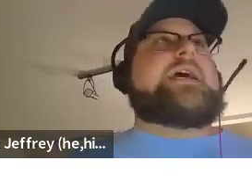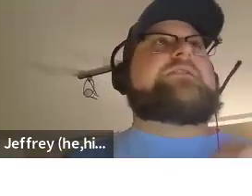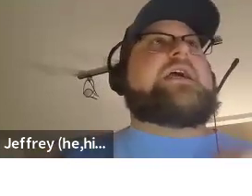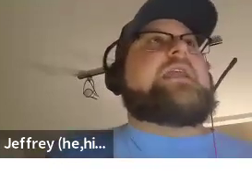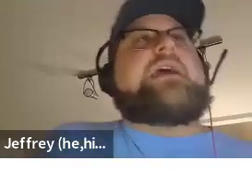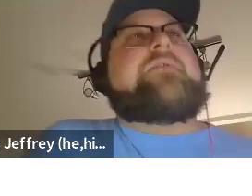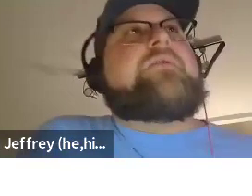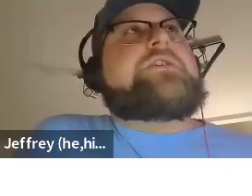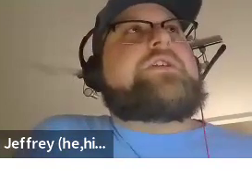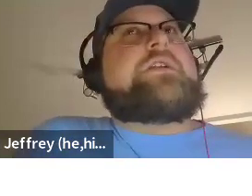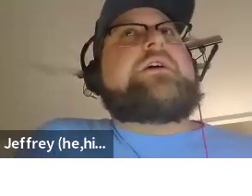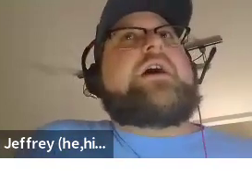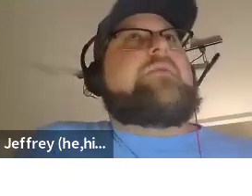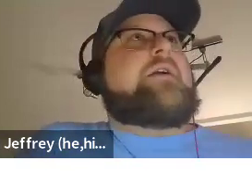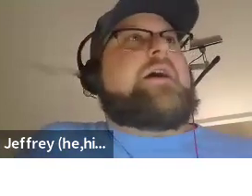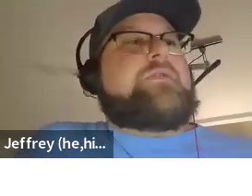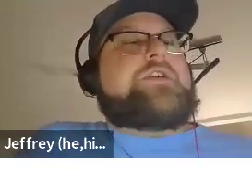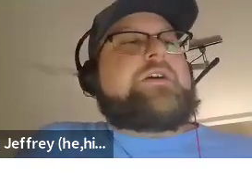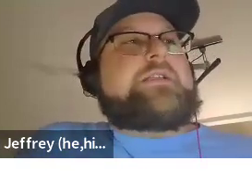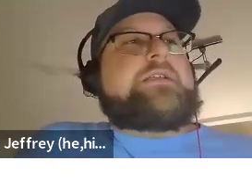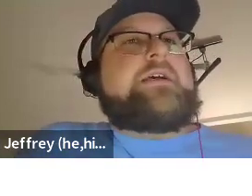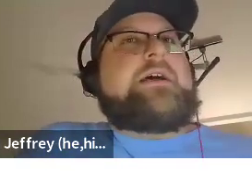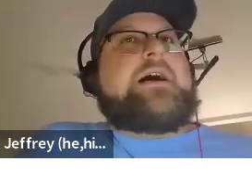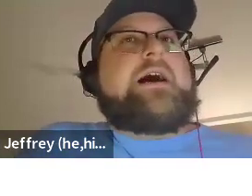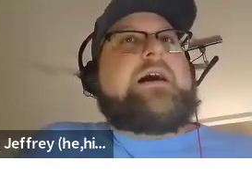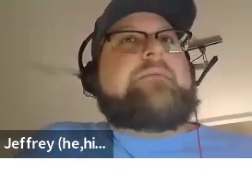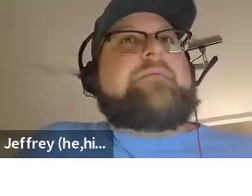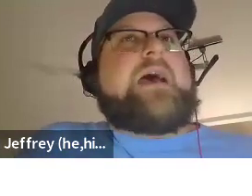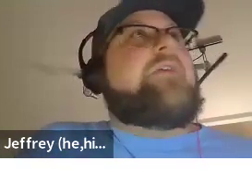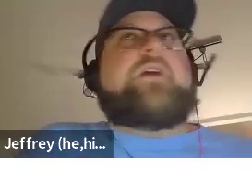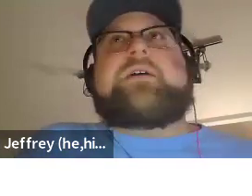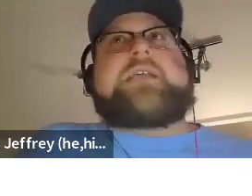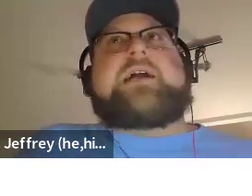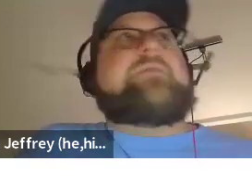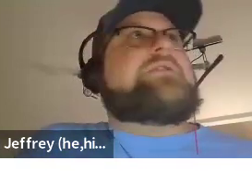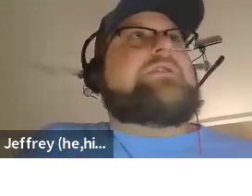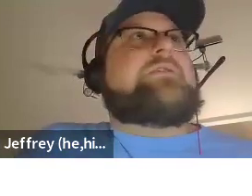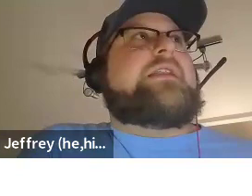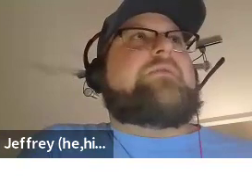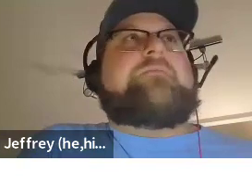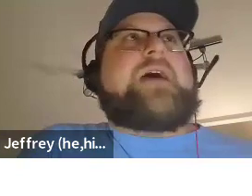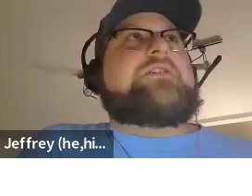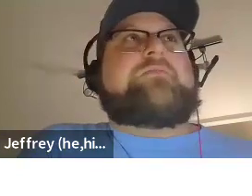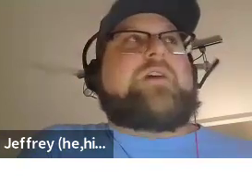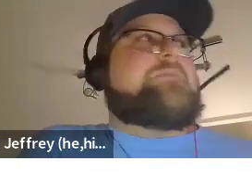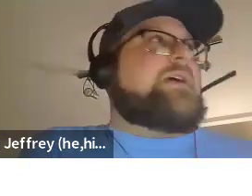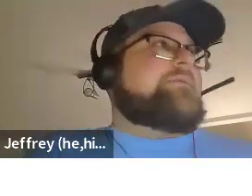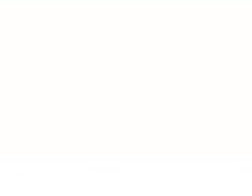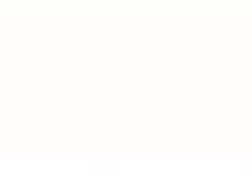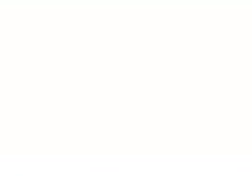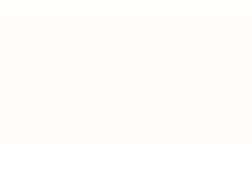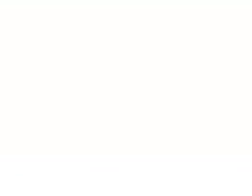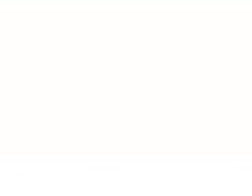will be able to answer any and every question around health insurance. And they'll know exactly what to do, and they will get back to you